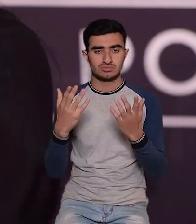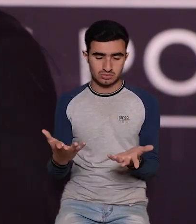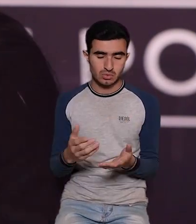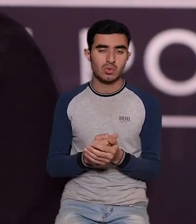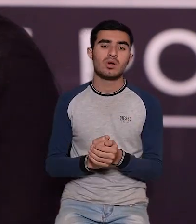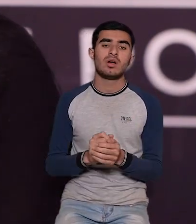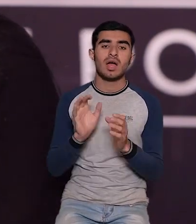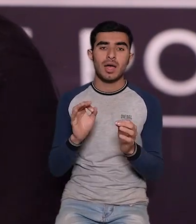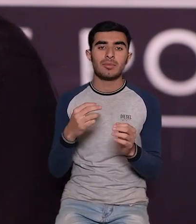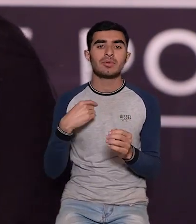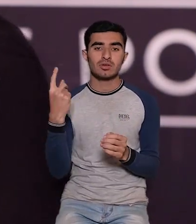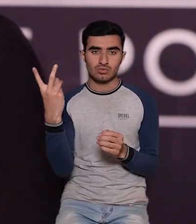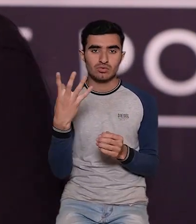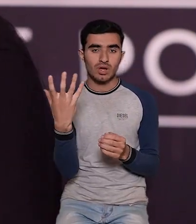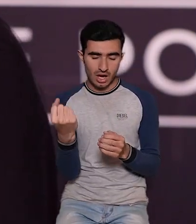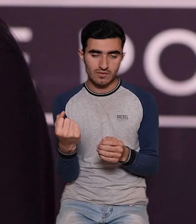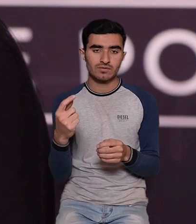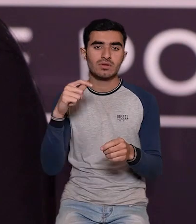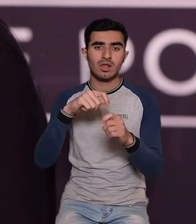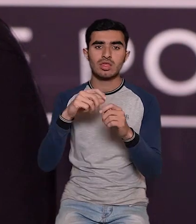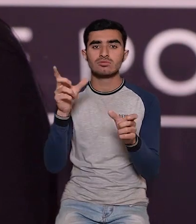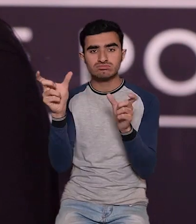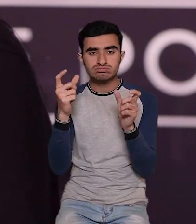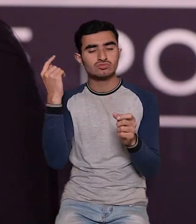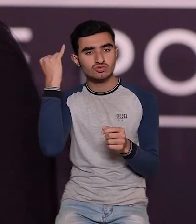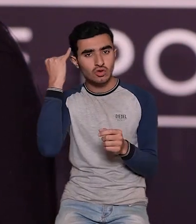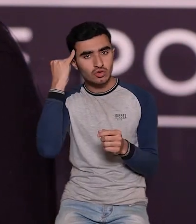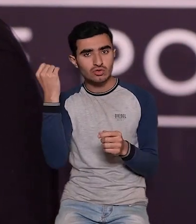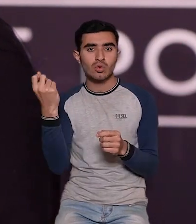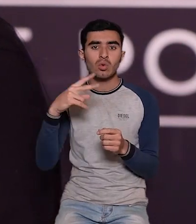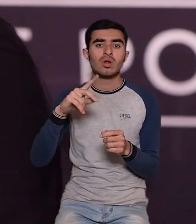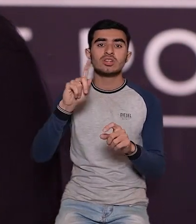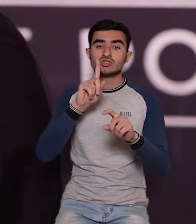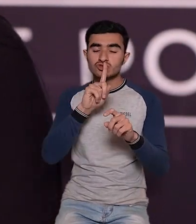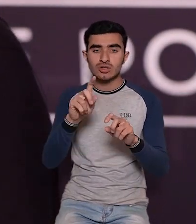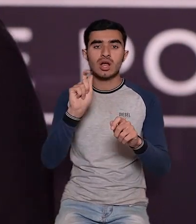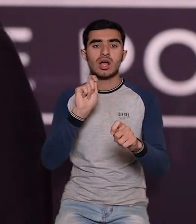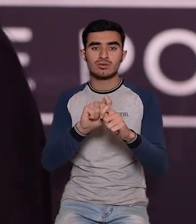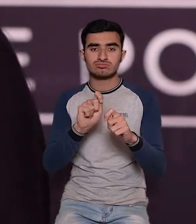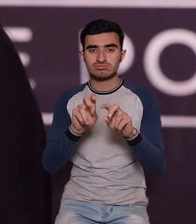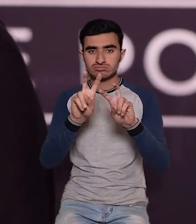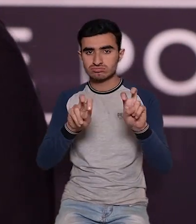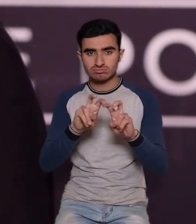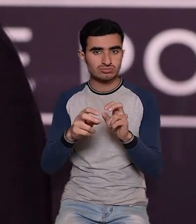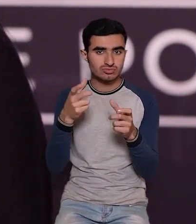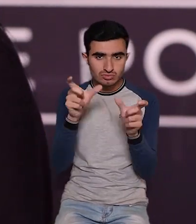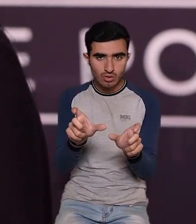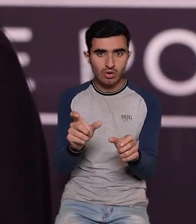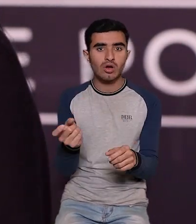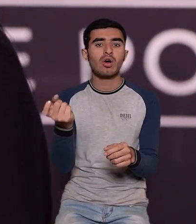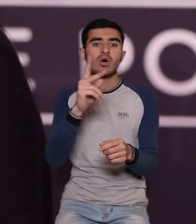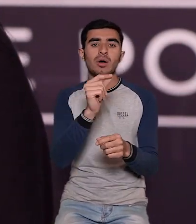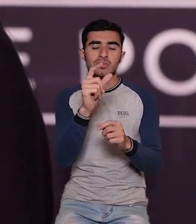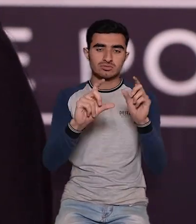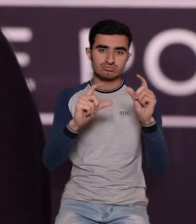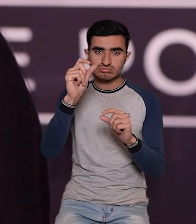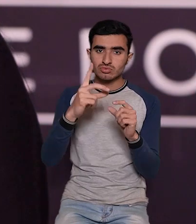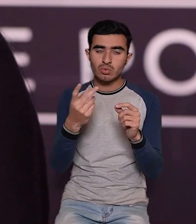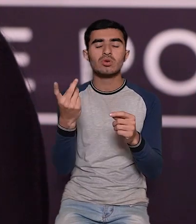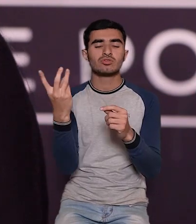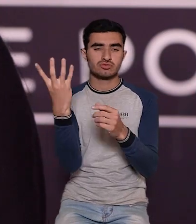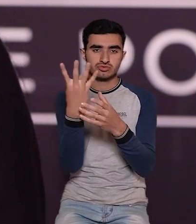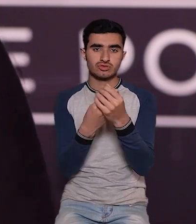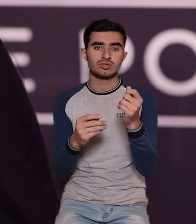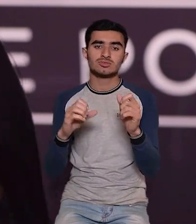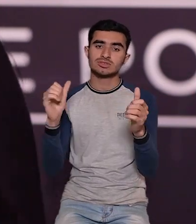of us are advisors to the foundation. Some of us actually run the foundation and part of the board of the foundation. And I